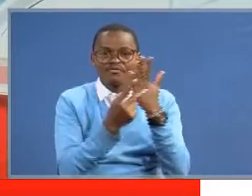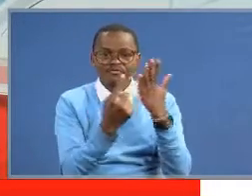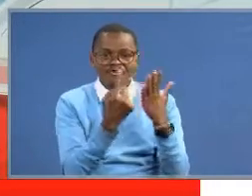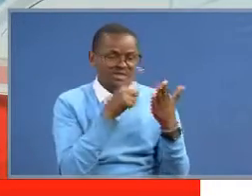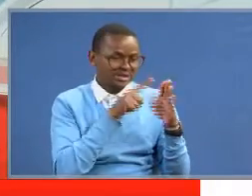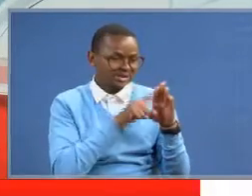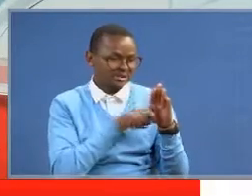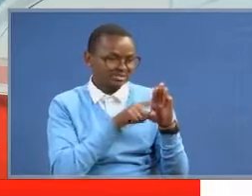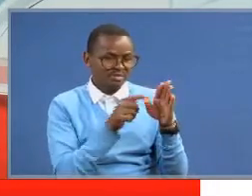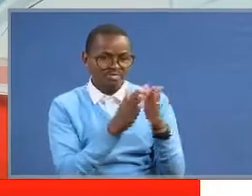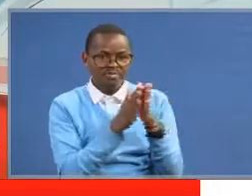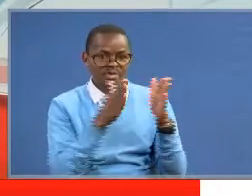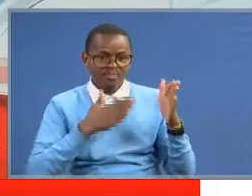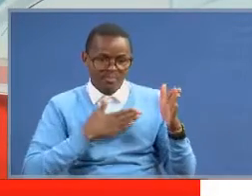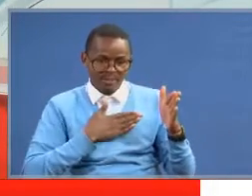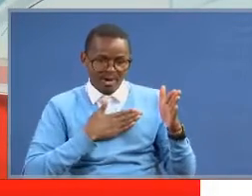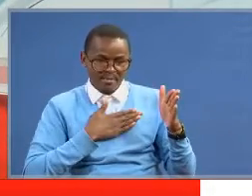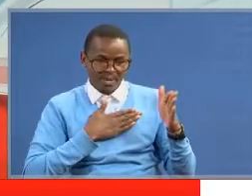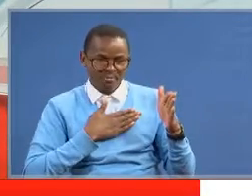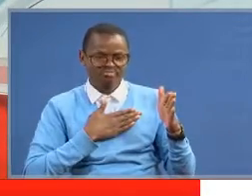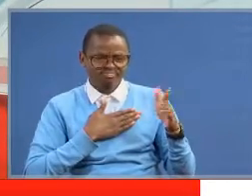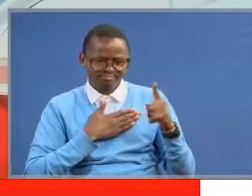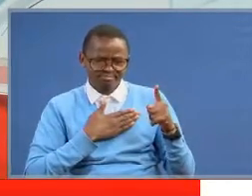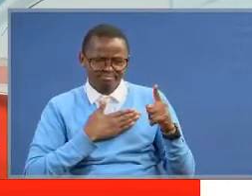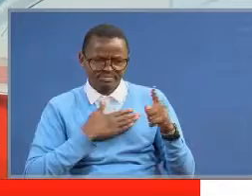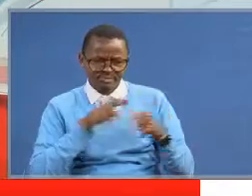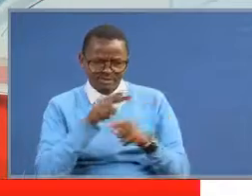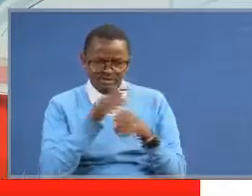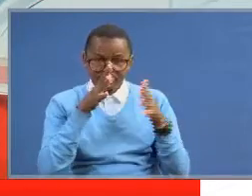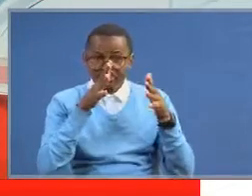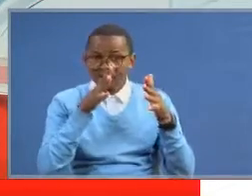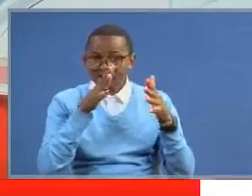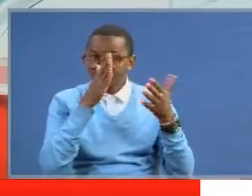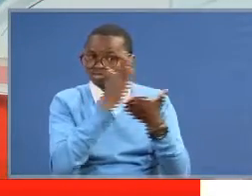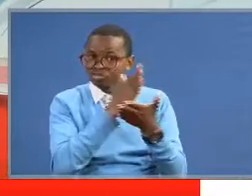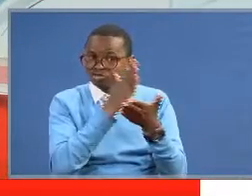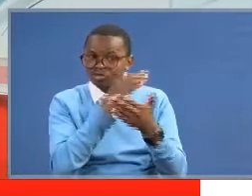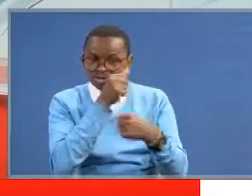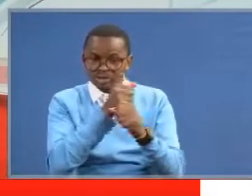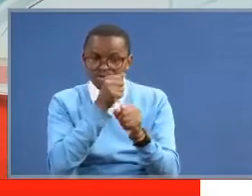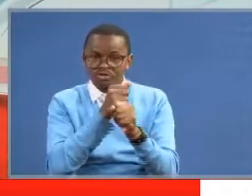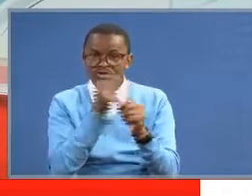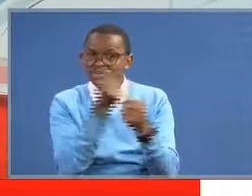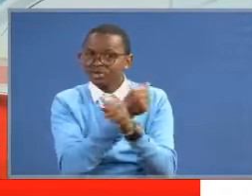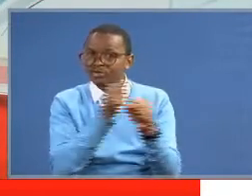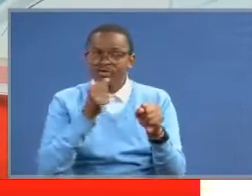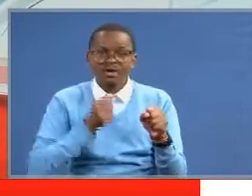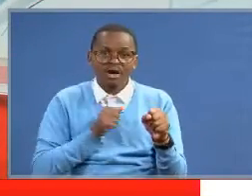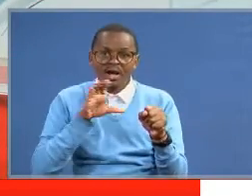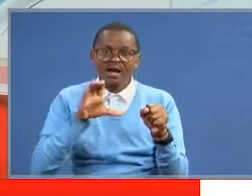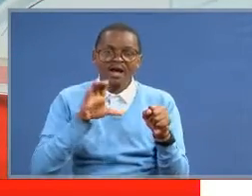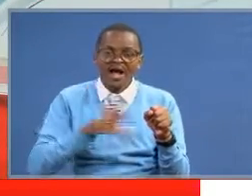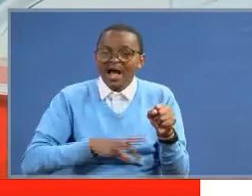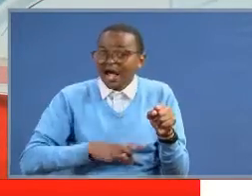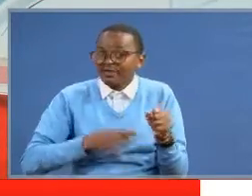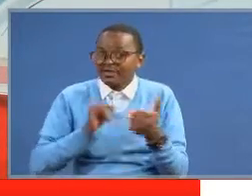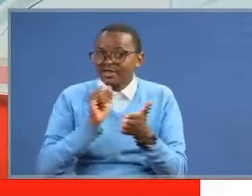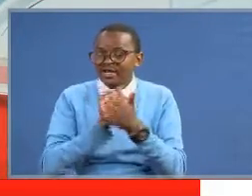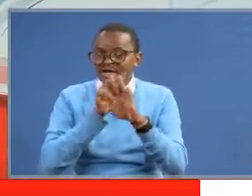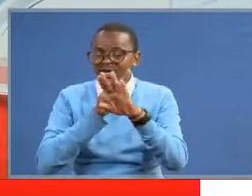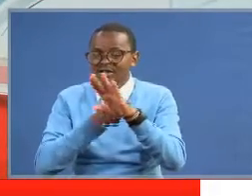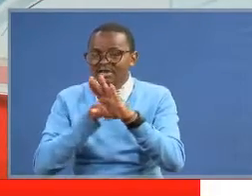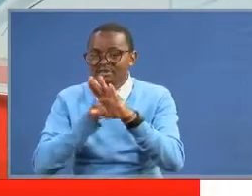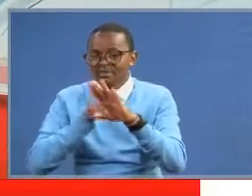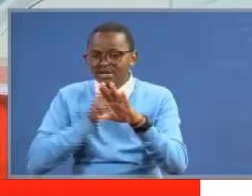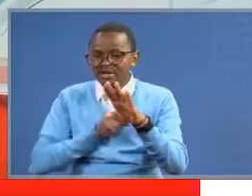first time I opened it to my supervisor, he was shocked, like, Ruth, can you do this? I thought girls cannot do this. So I feel that at some point